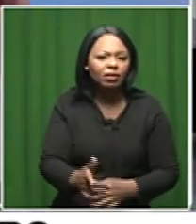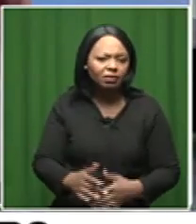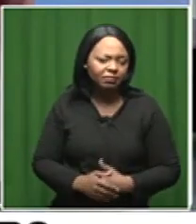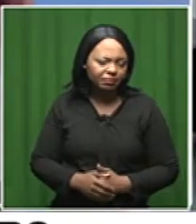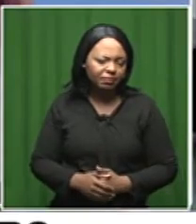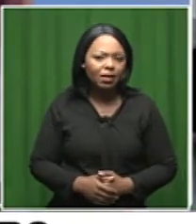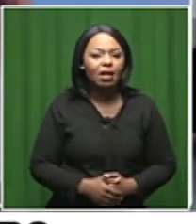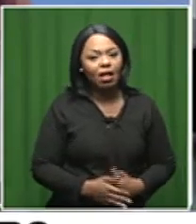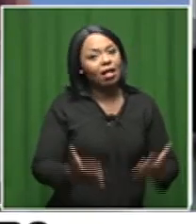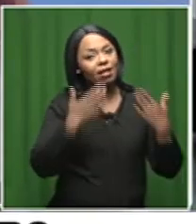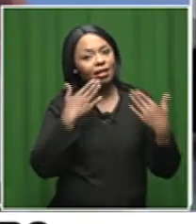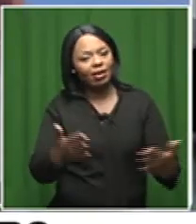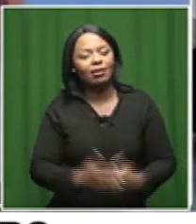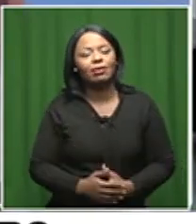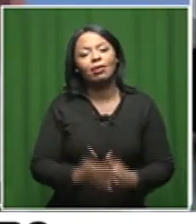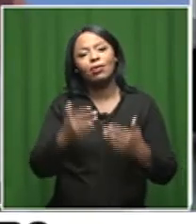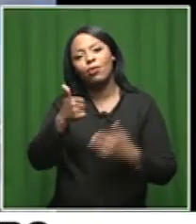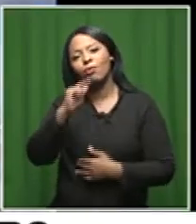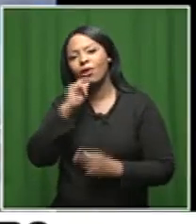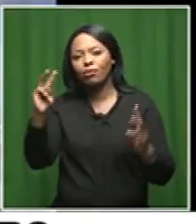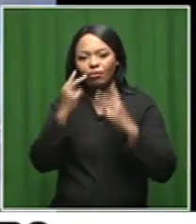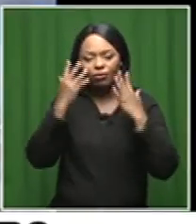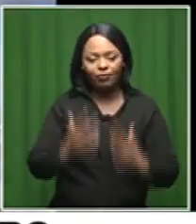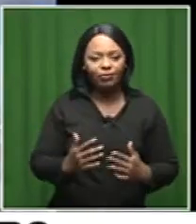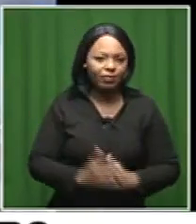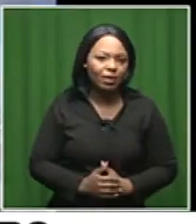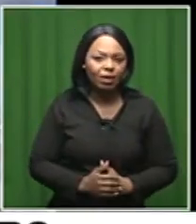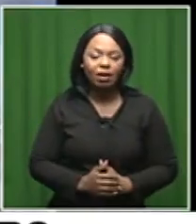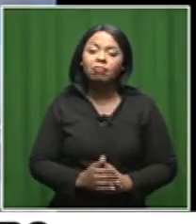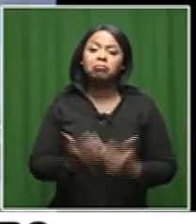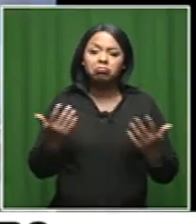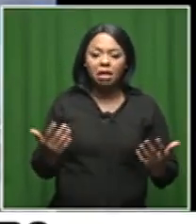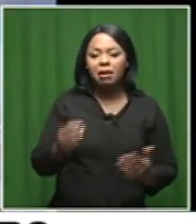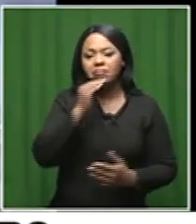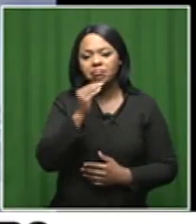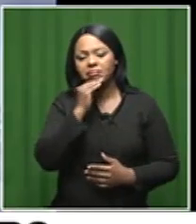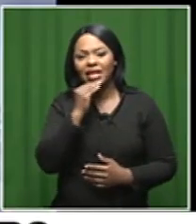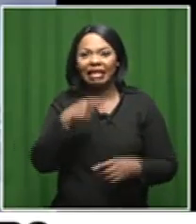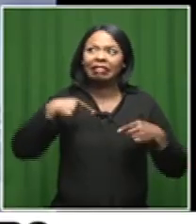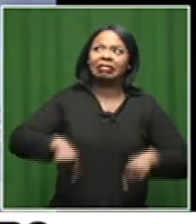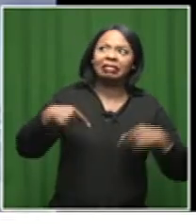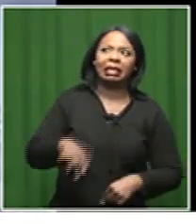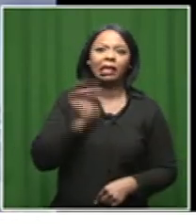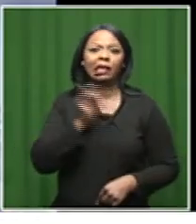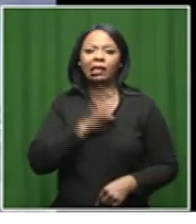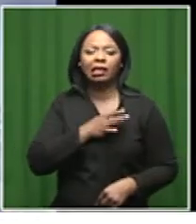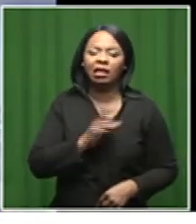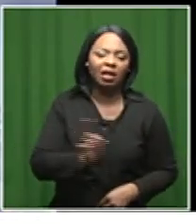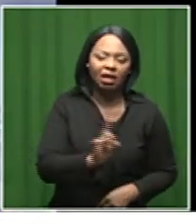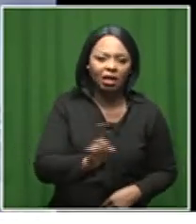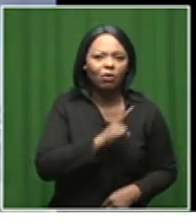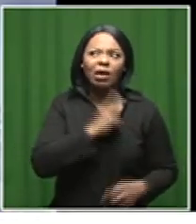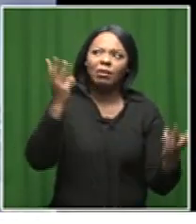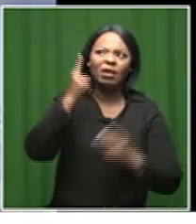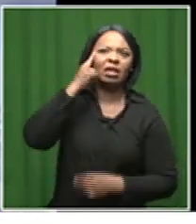Thank you, and good morning to the viewers as well. It's not nearly as invasive and scary as the general public would